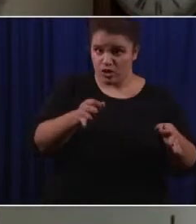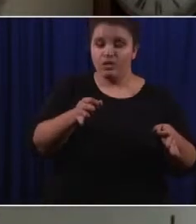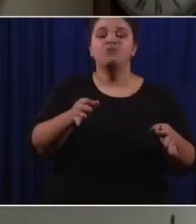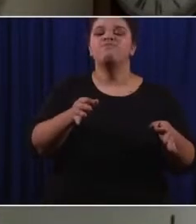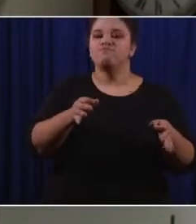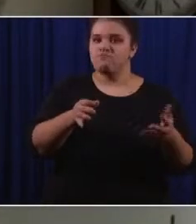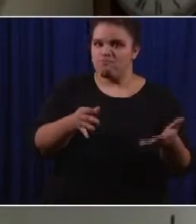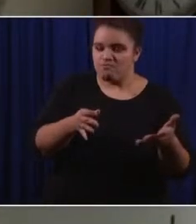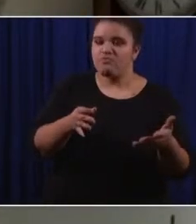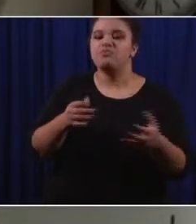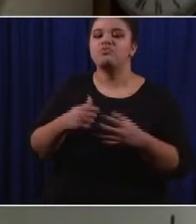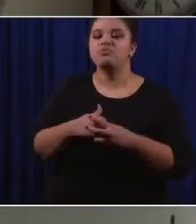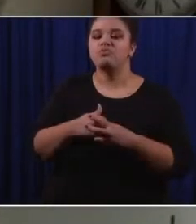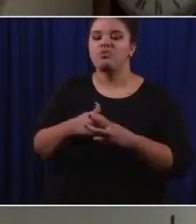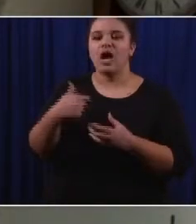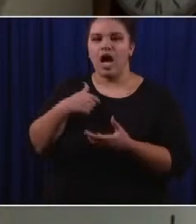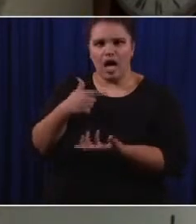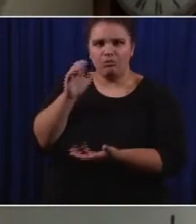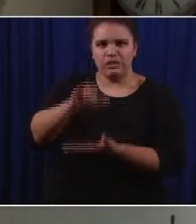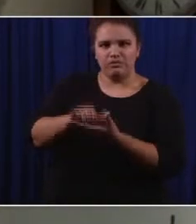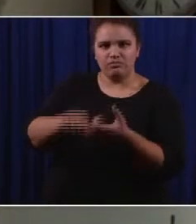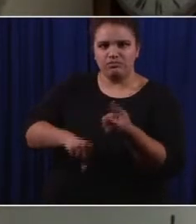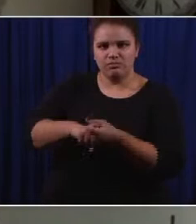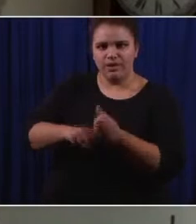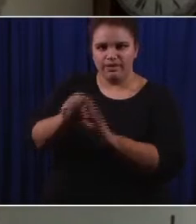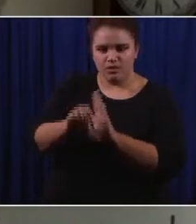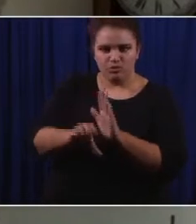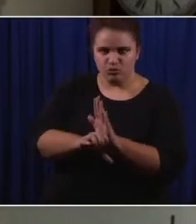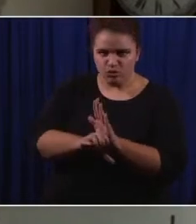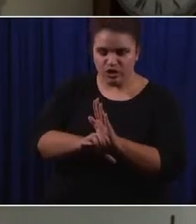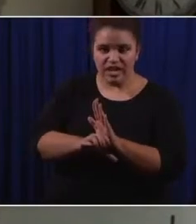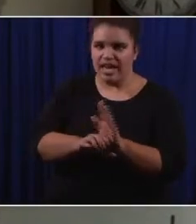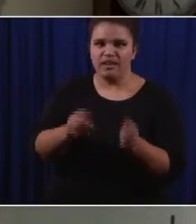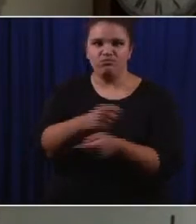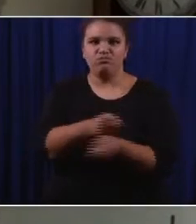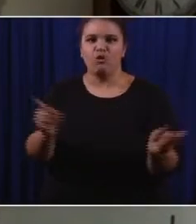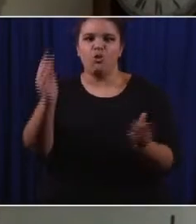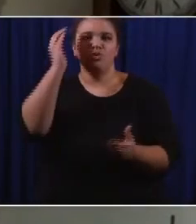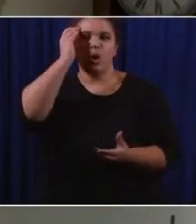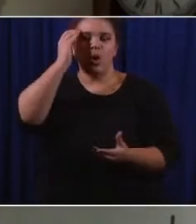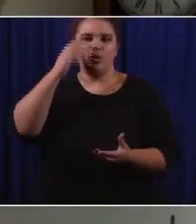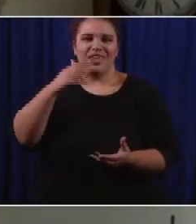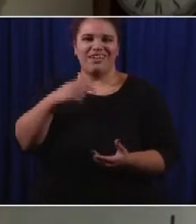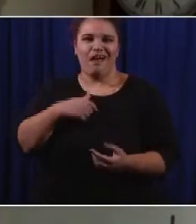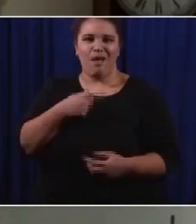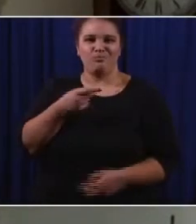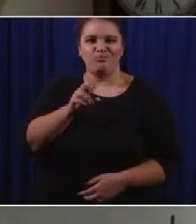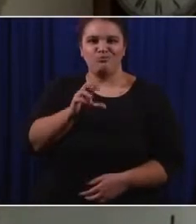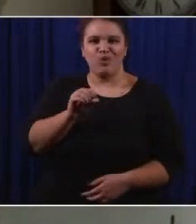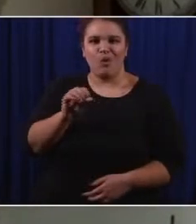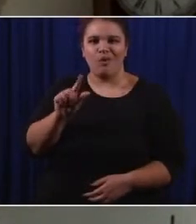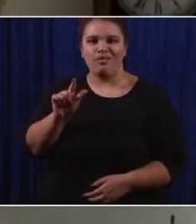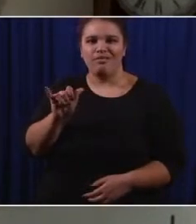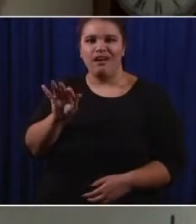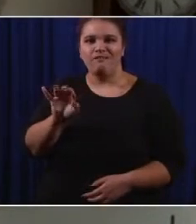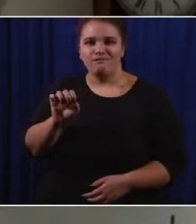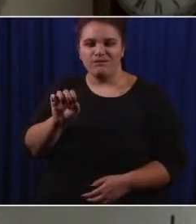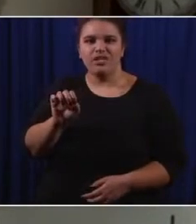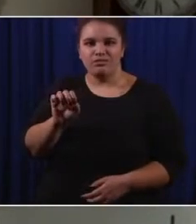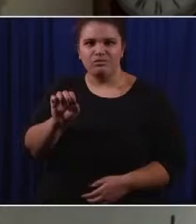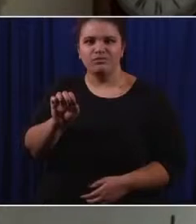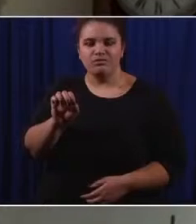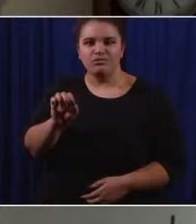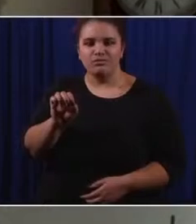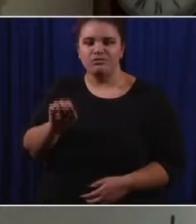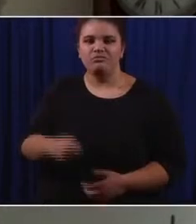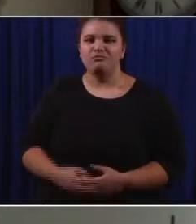constructionist, people believe in the Constitution, and I think everybody knows I'm pro-life. But I've not looked at this. Literally, this is